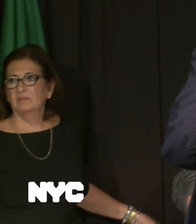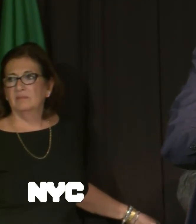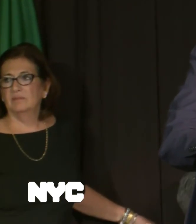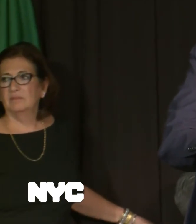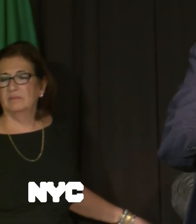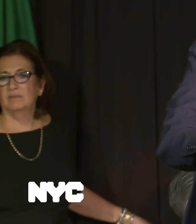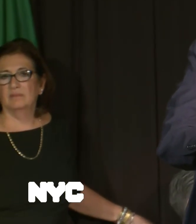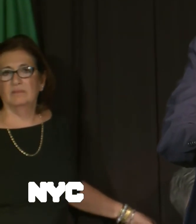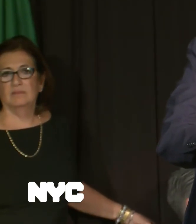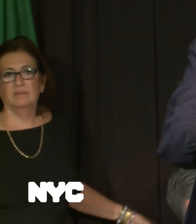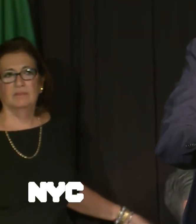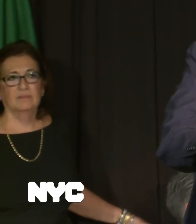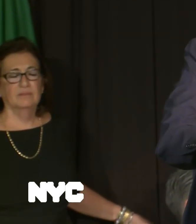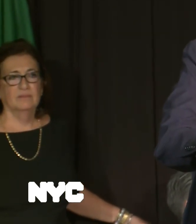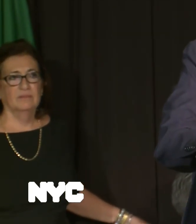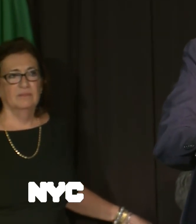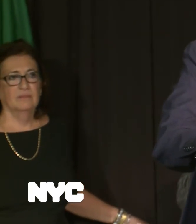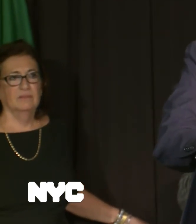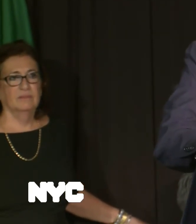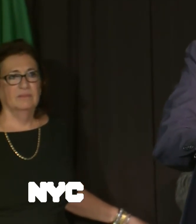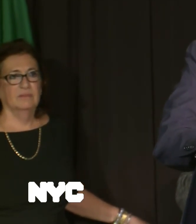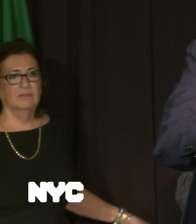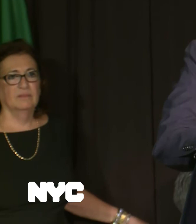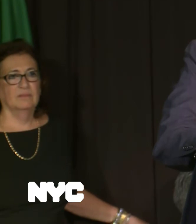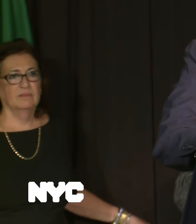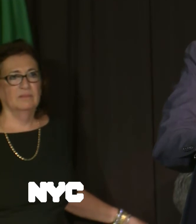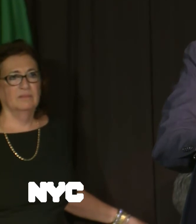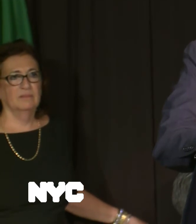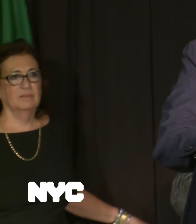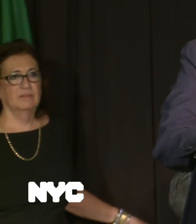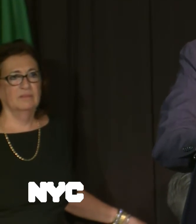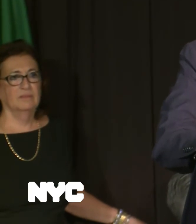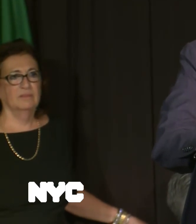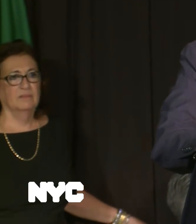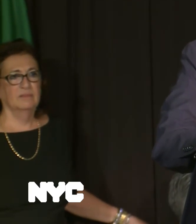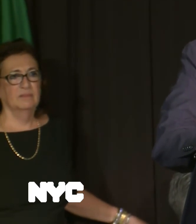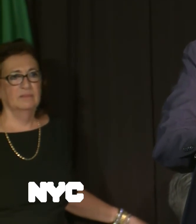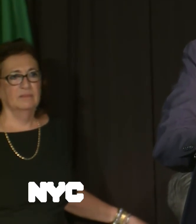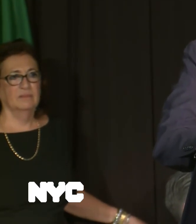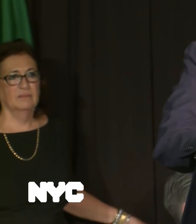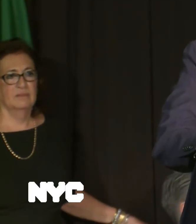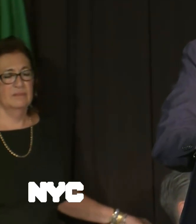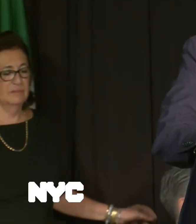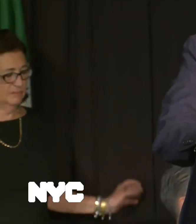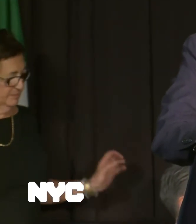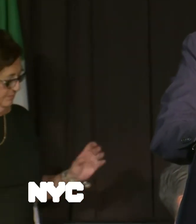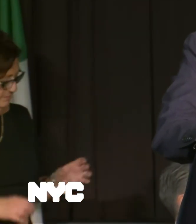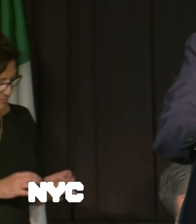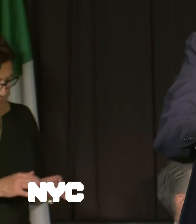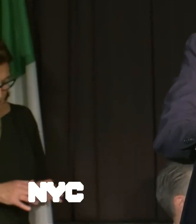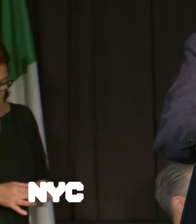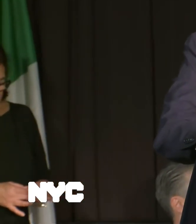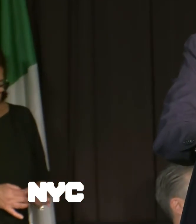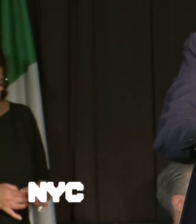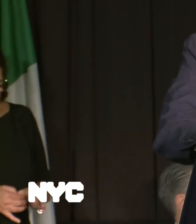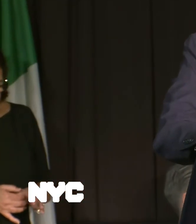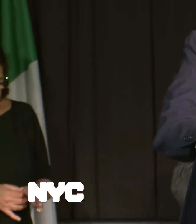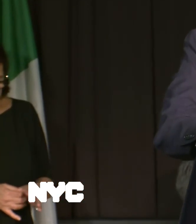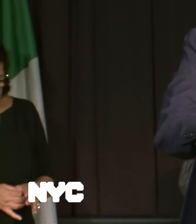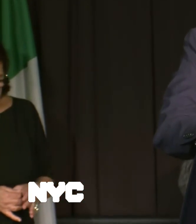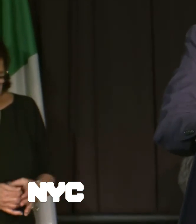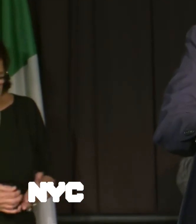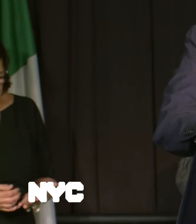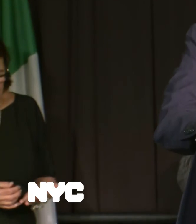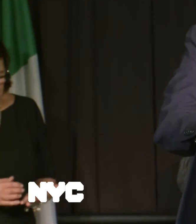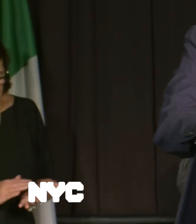and foremost honoring our parents, our grandparents, our great-grandparents, all of those who made it possible. And we never